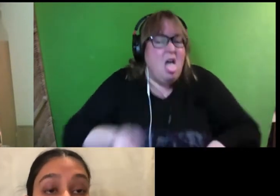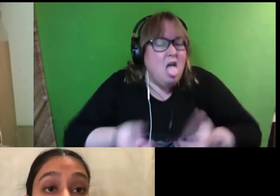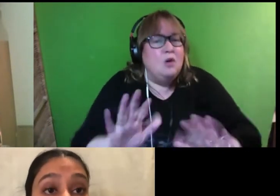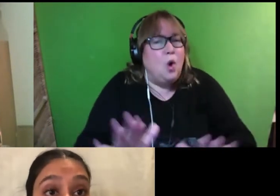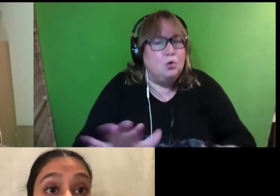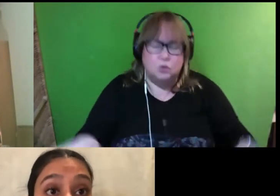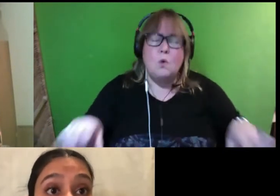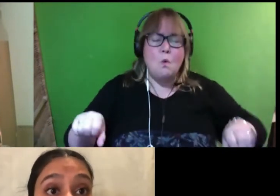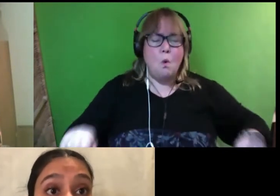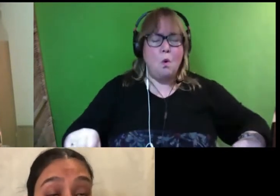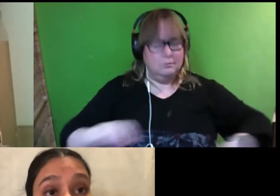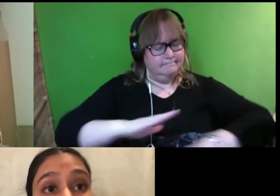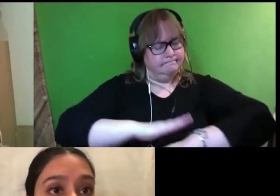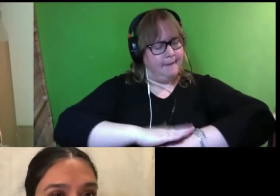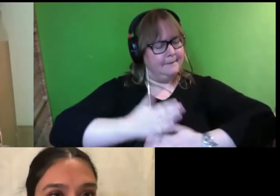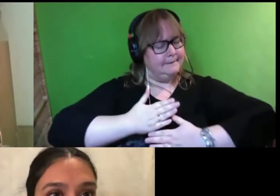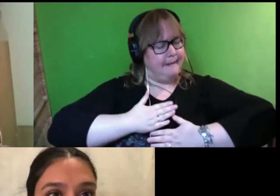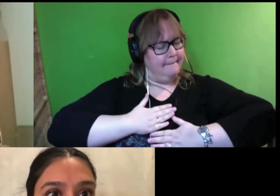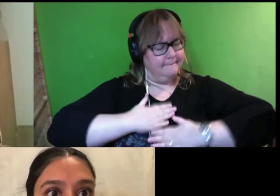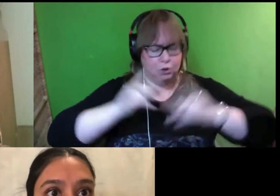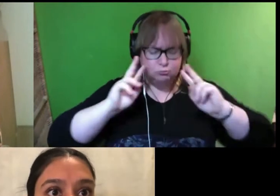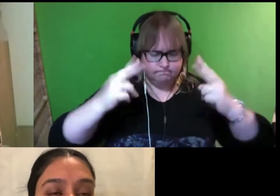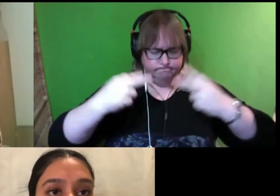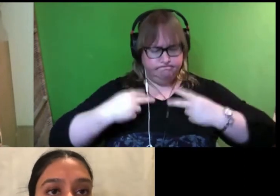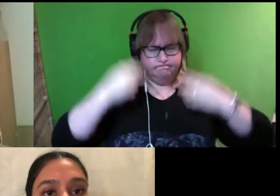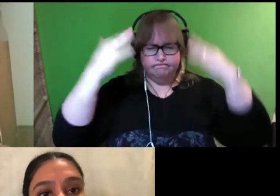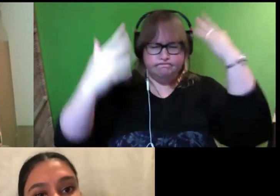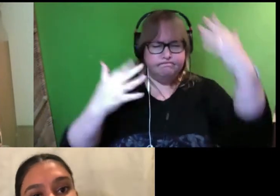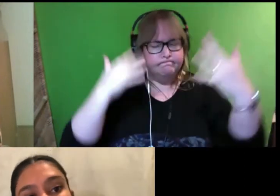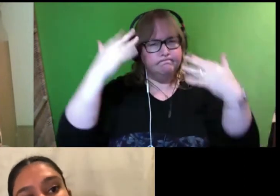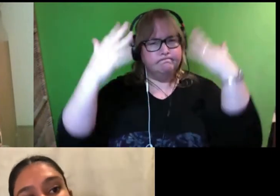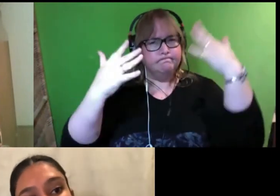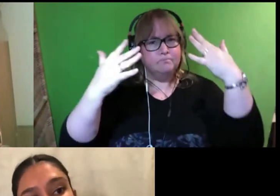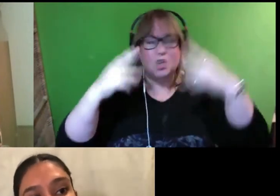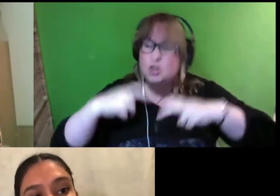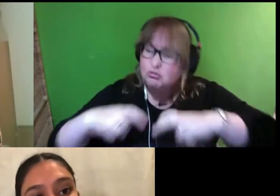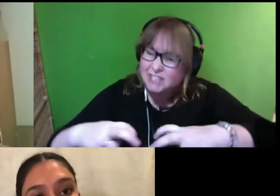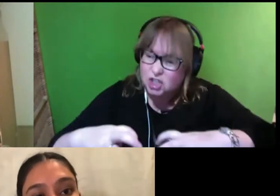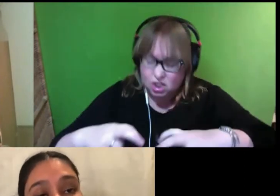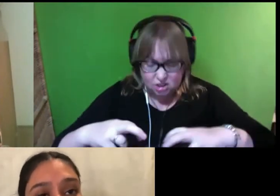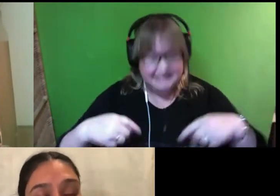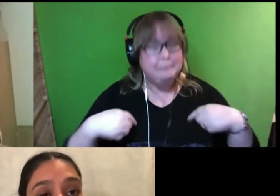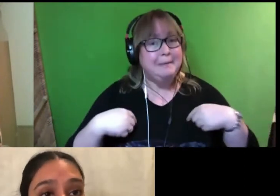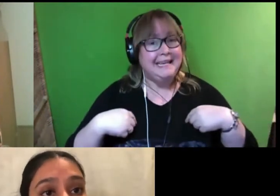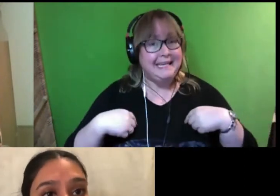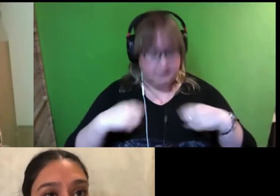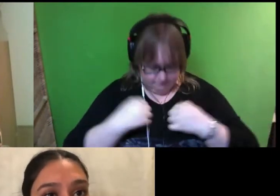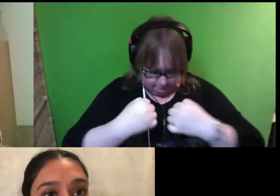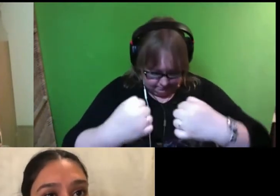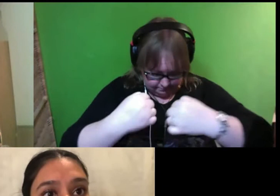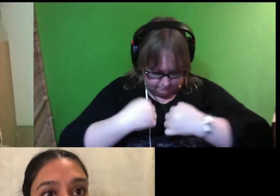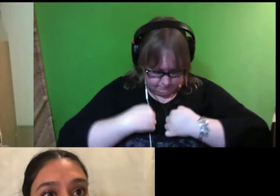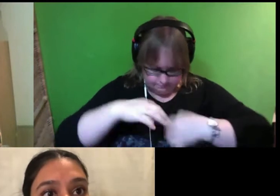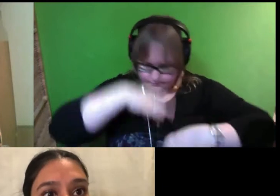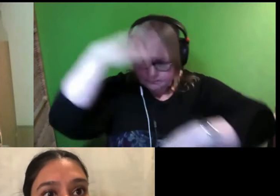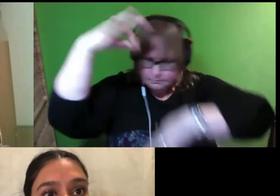just the conversation itself is the research. And I think that keeps going back to the everydayness that I try and